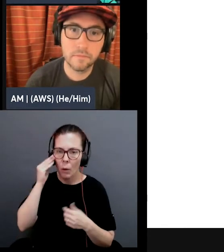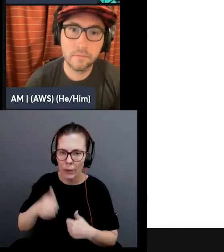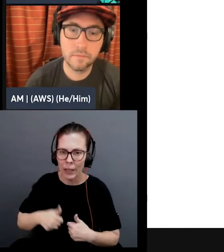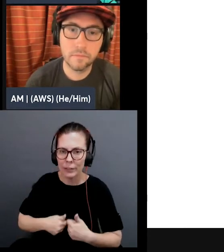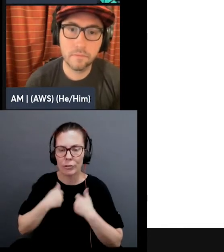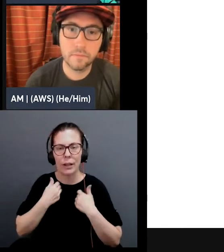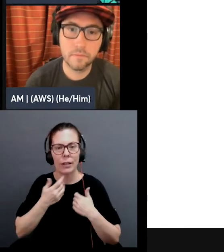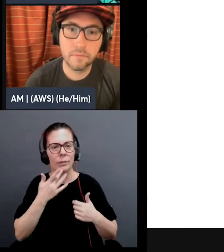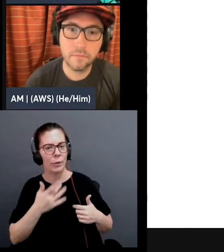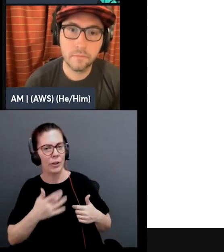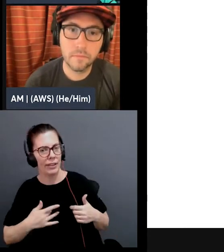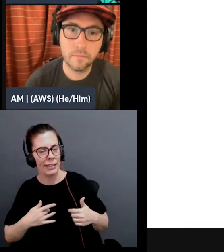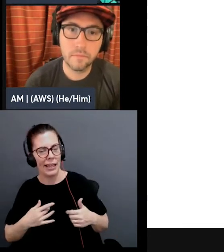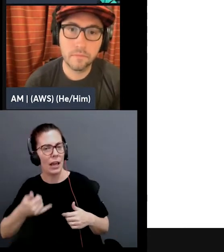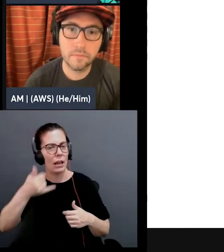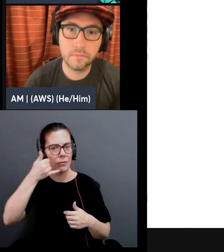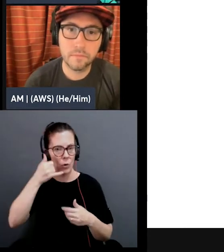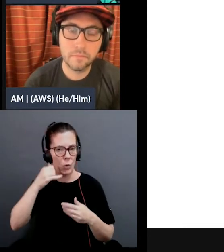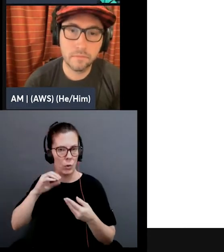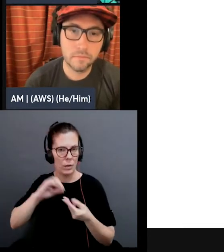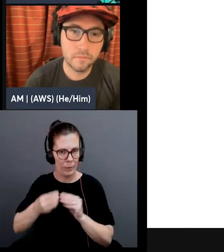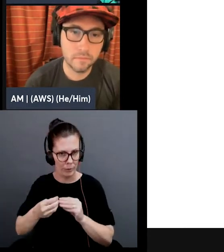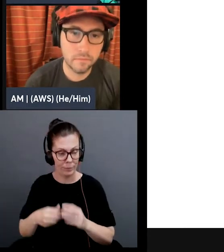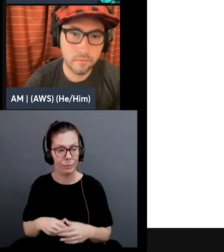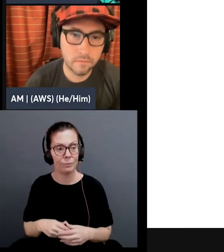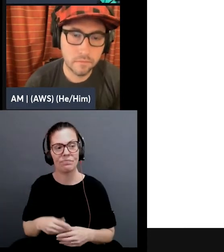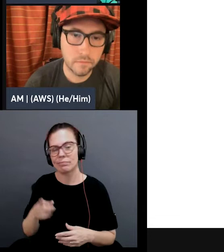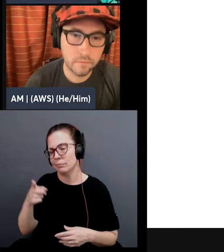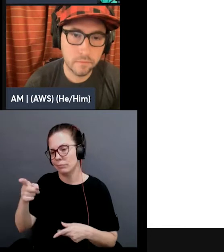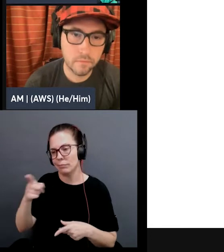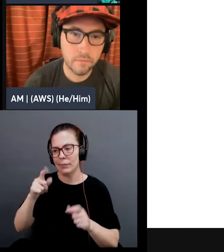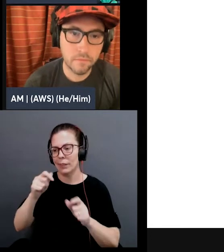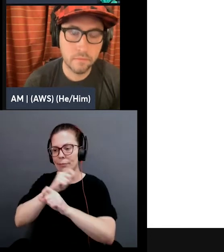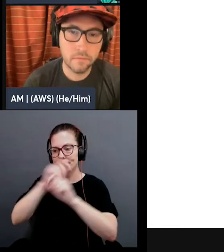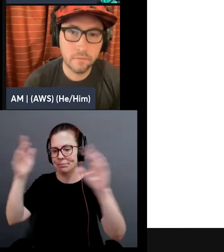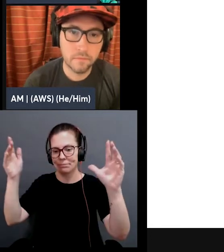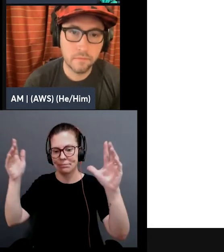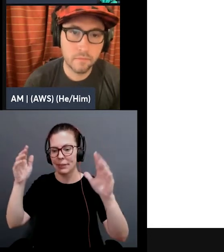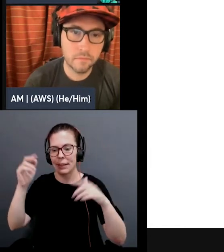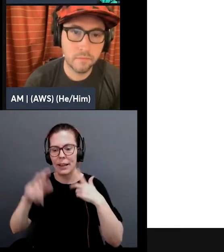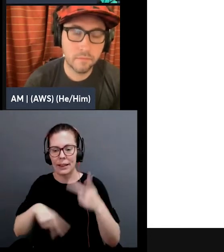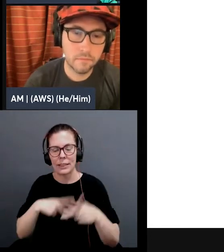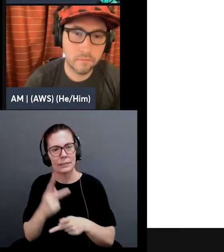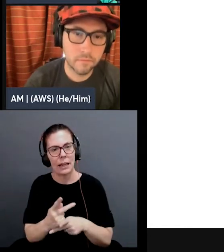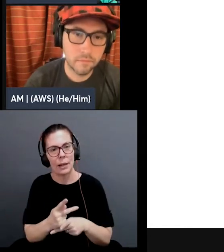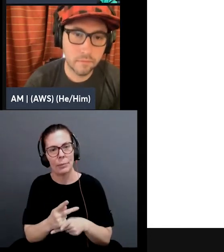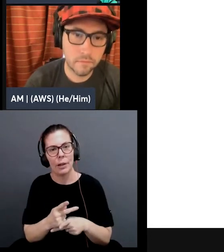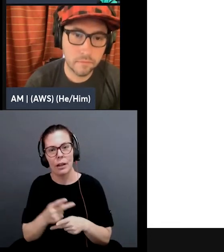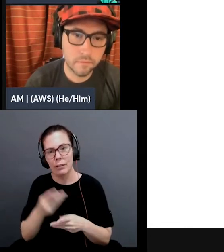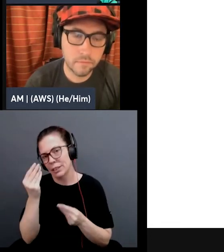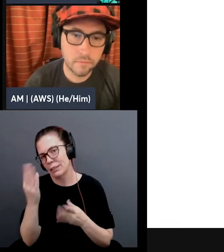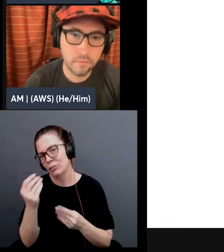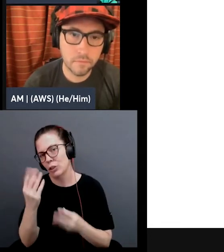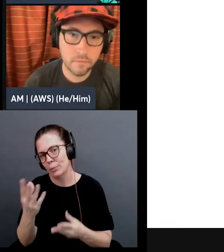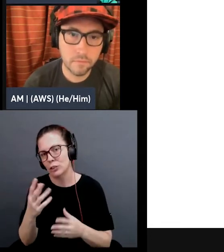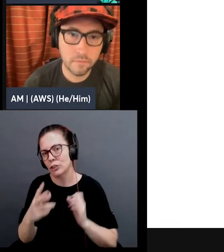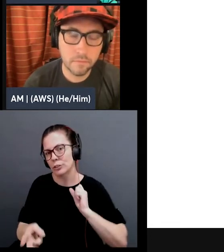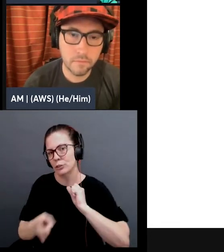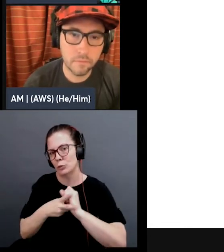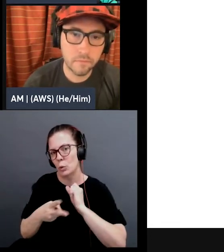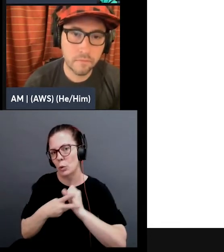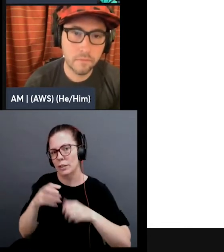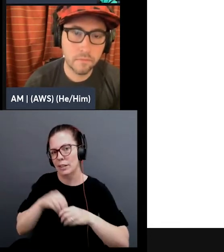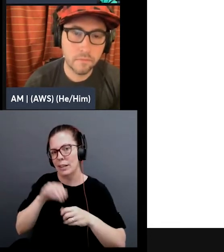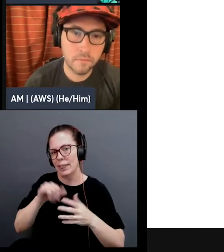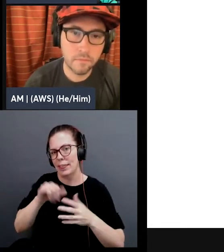and a phone number. So kind of gives you an idea of the types of information that's stored inside this graph we're